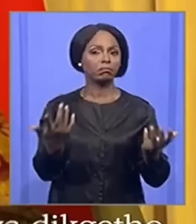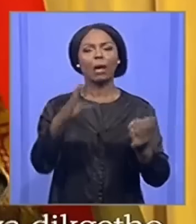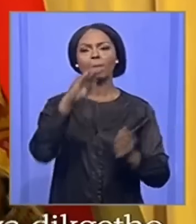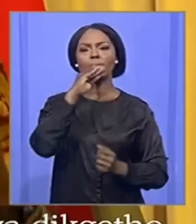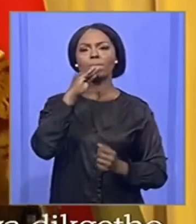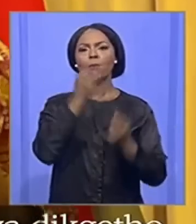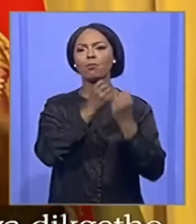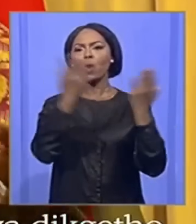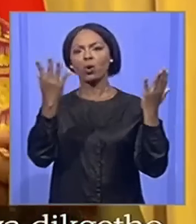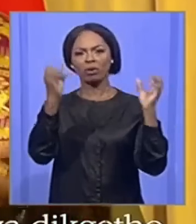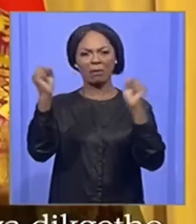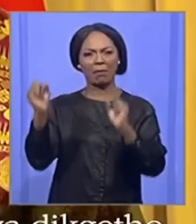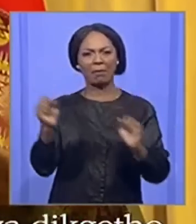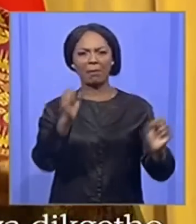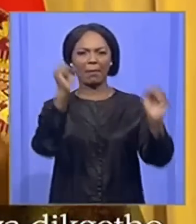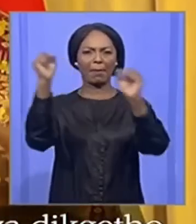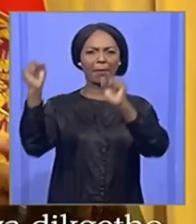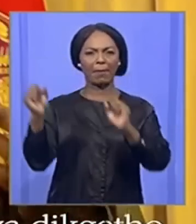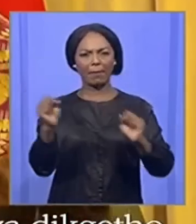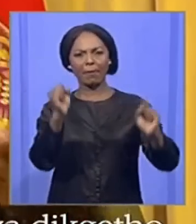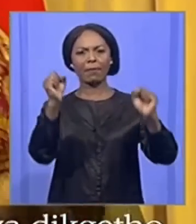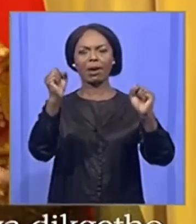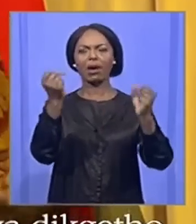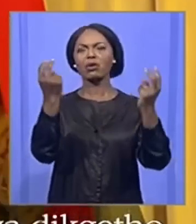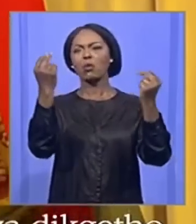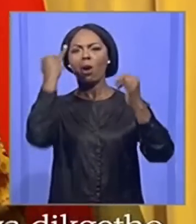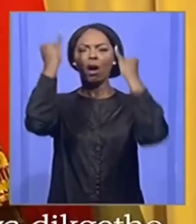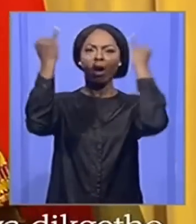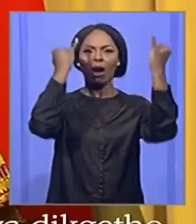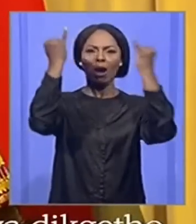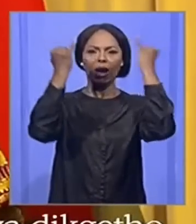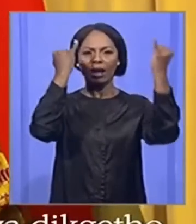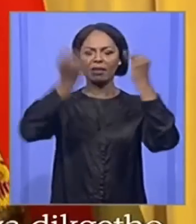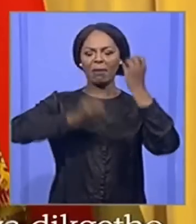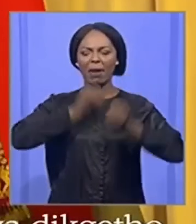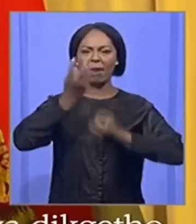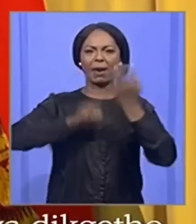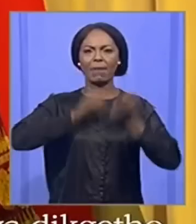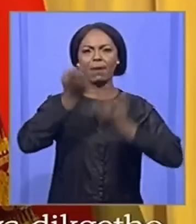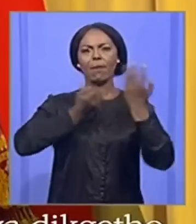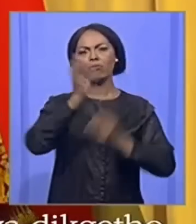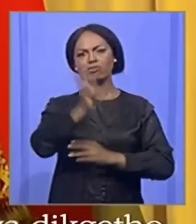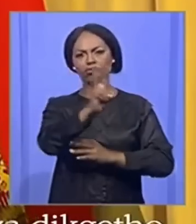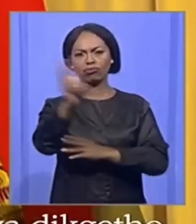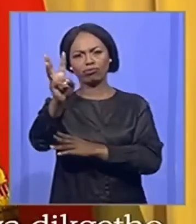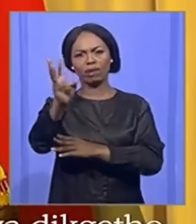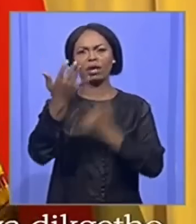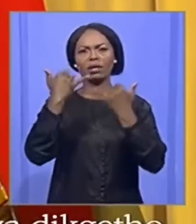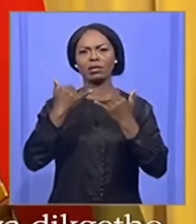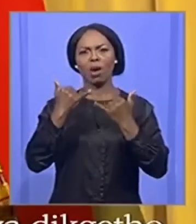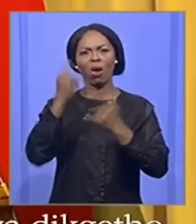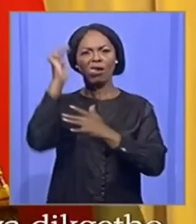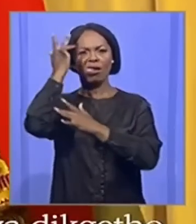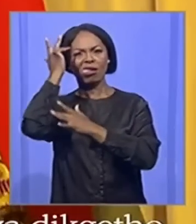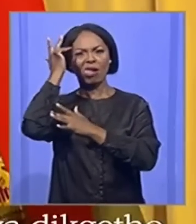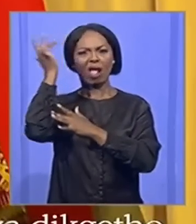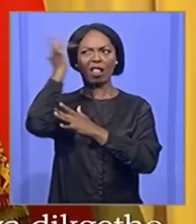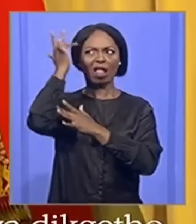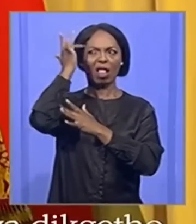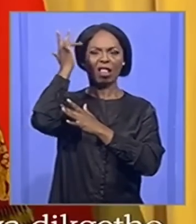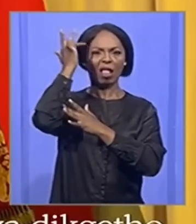of presenting any new tangible ideas to the electorate, please do not cast doubt on the integrity of